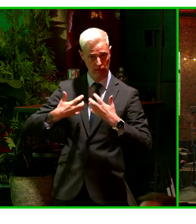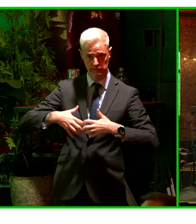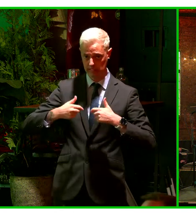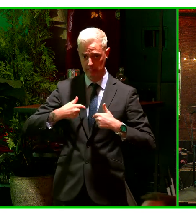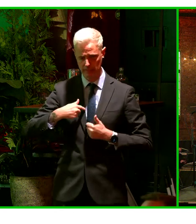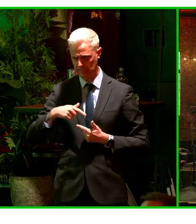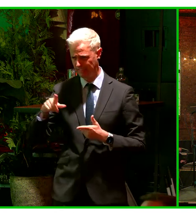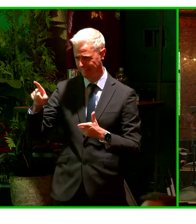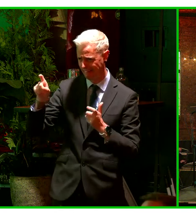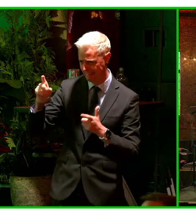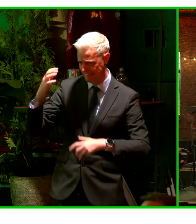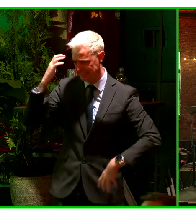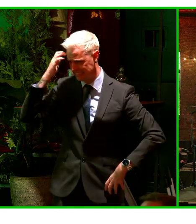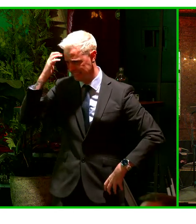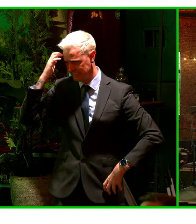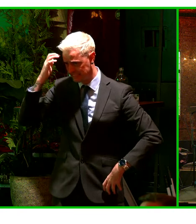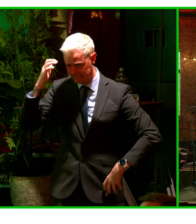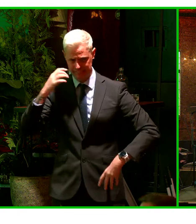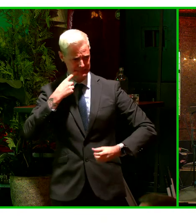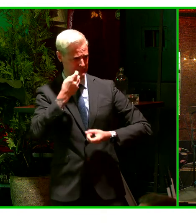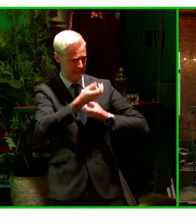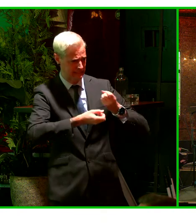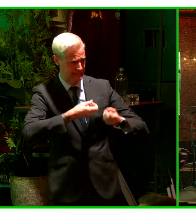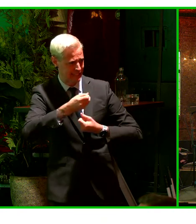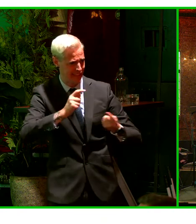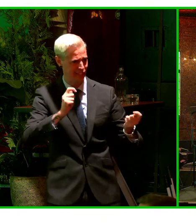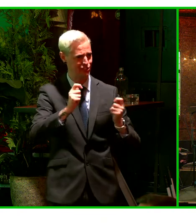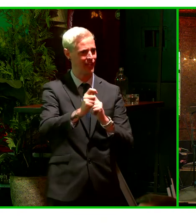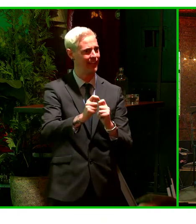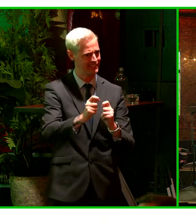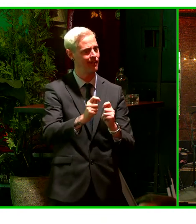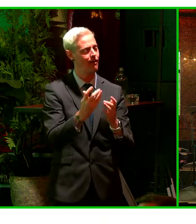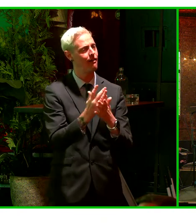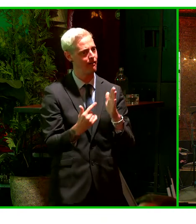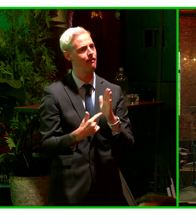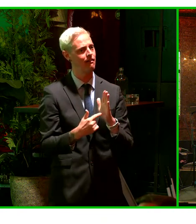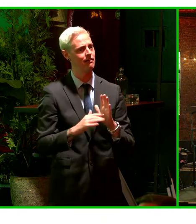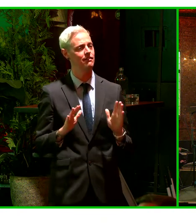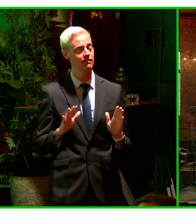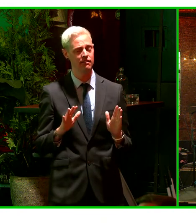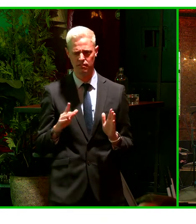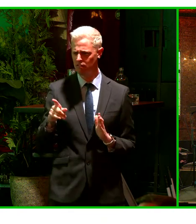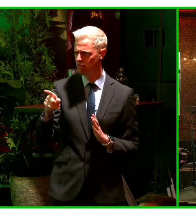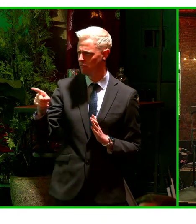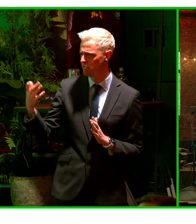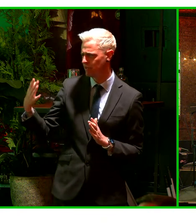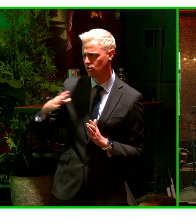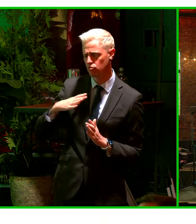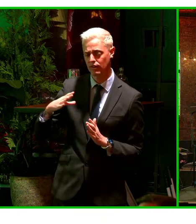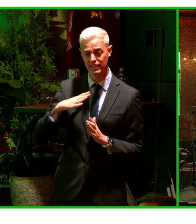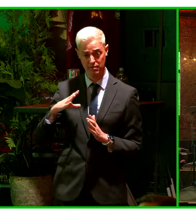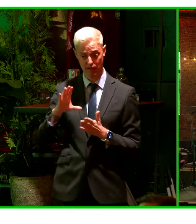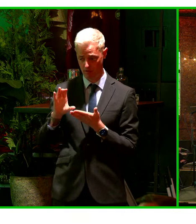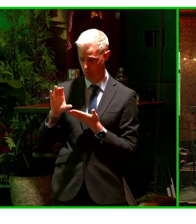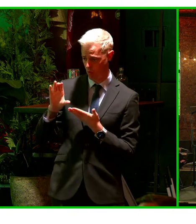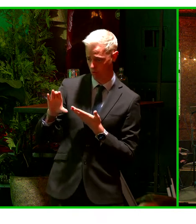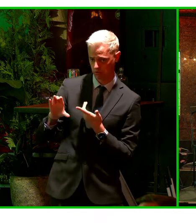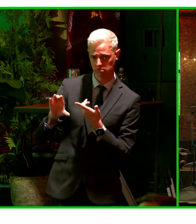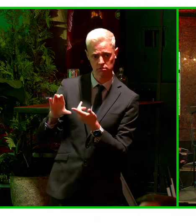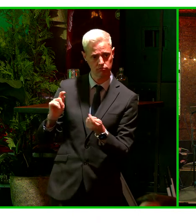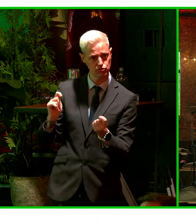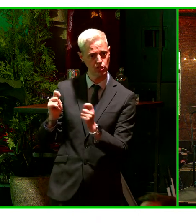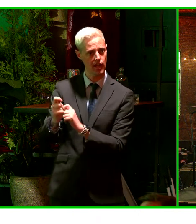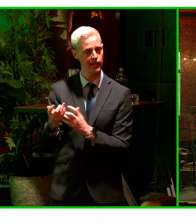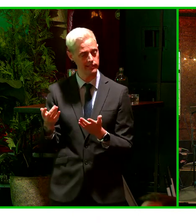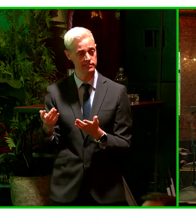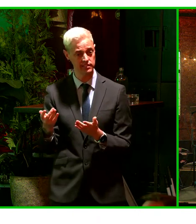understanding this and then explaining the changes to people. There's something already we've touched on about incentives and costs. If there are